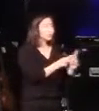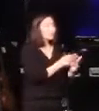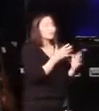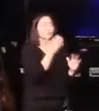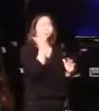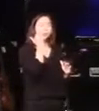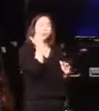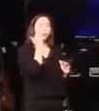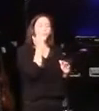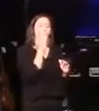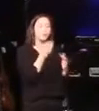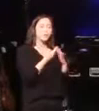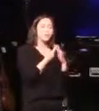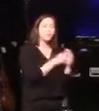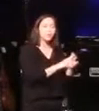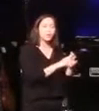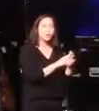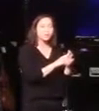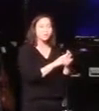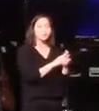the gospel,